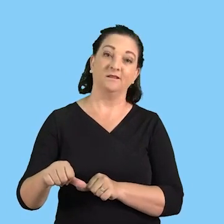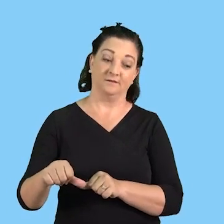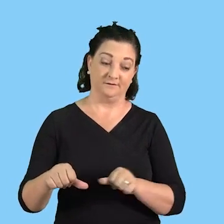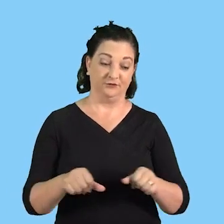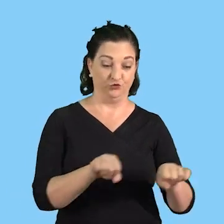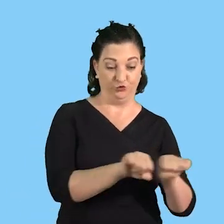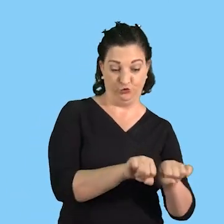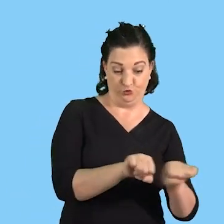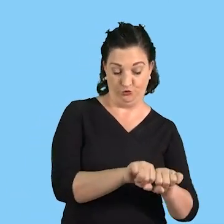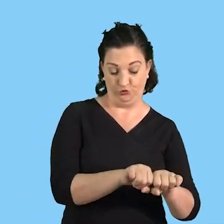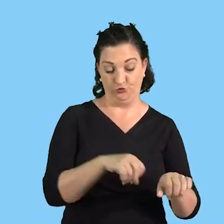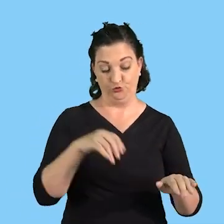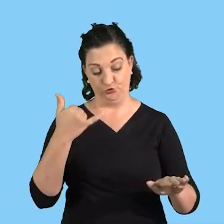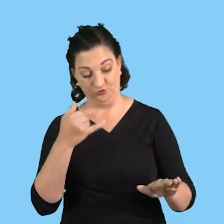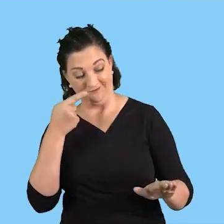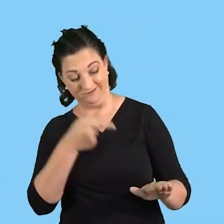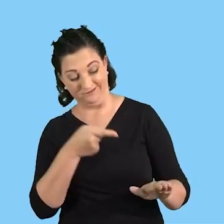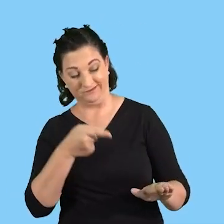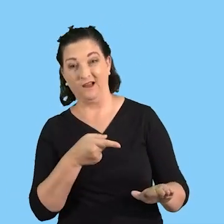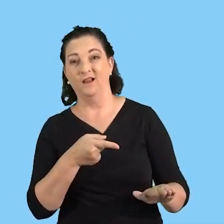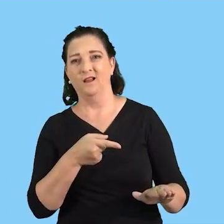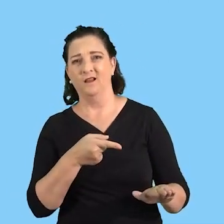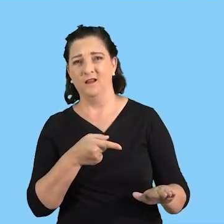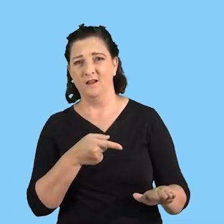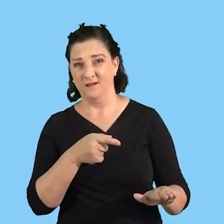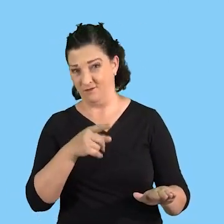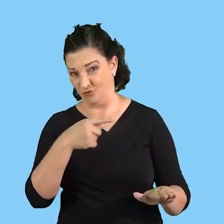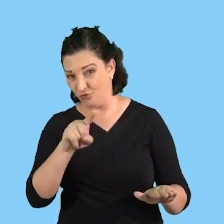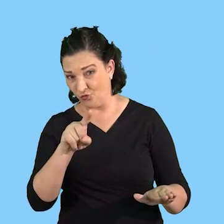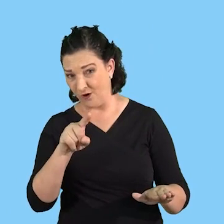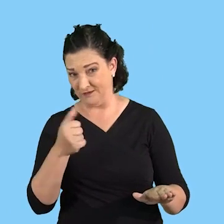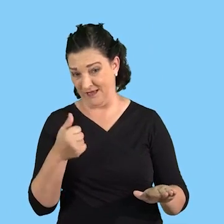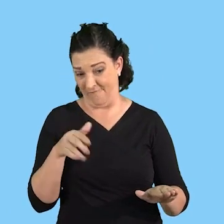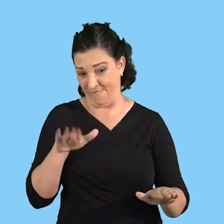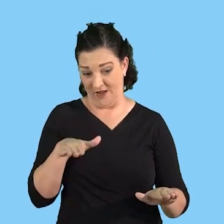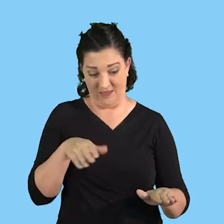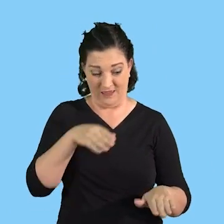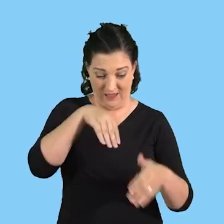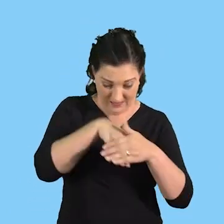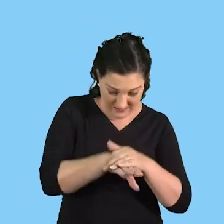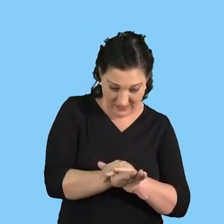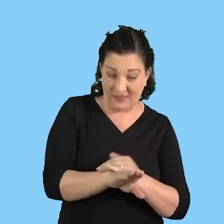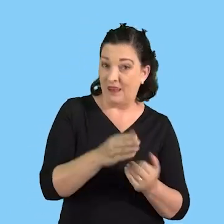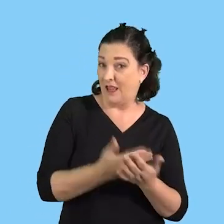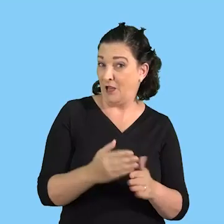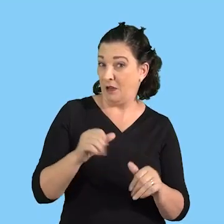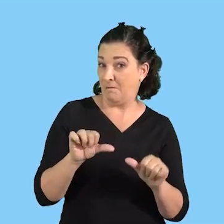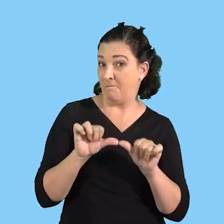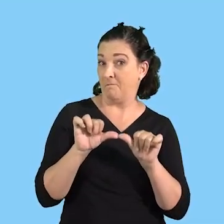done manufacturing, we will come back and check to see whether it really is massaging our feet when we are walking.